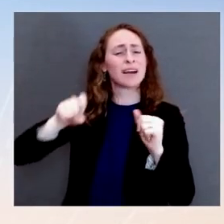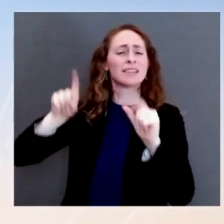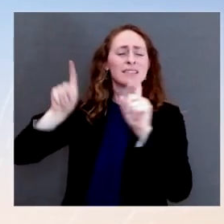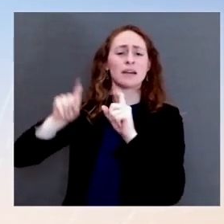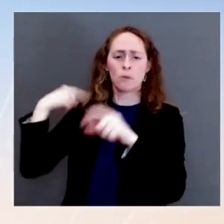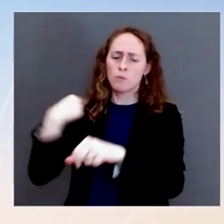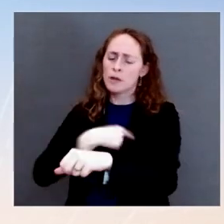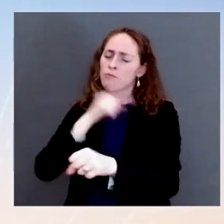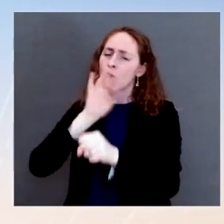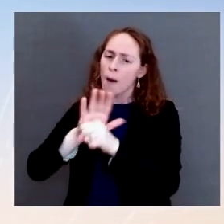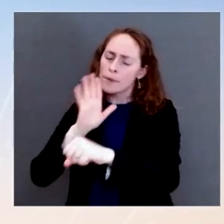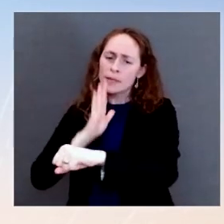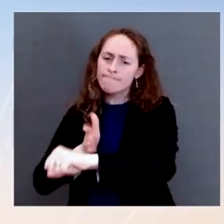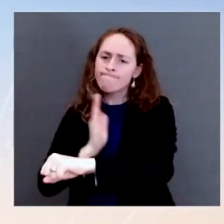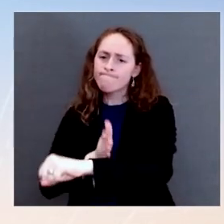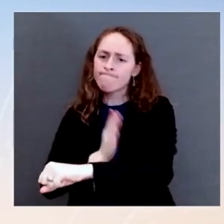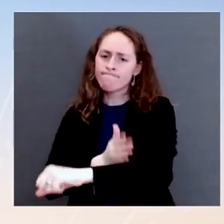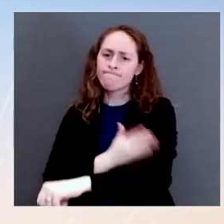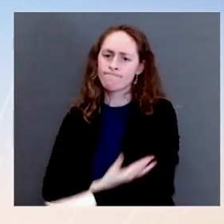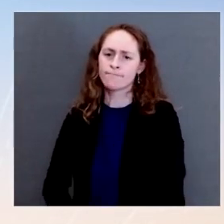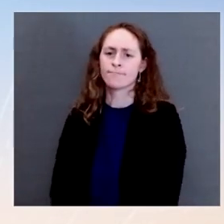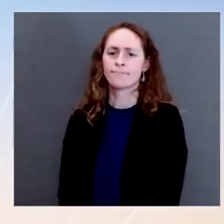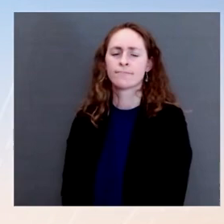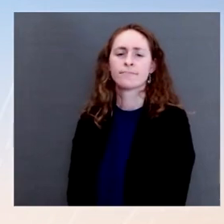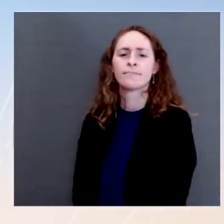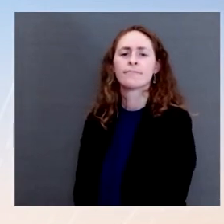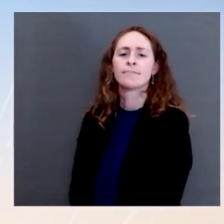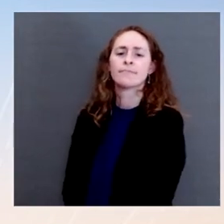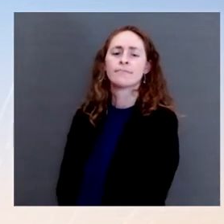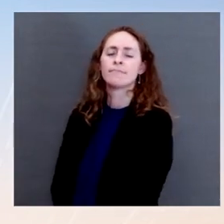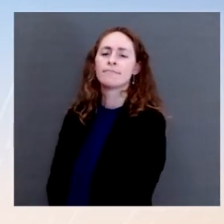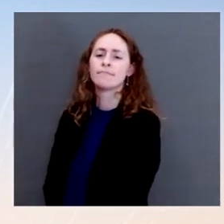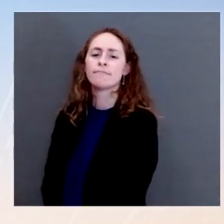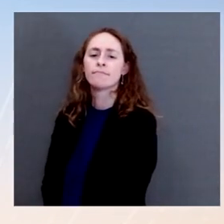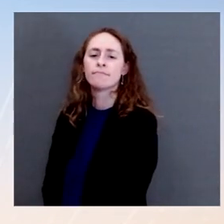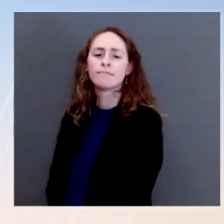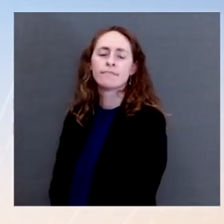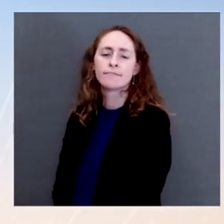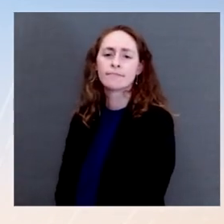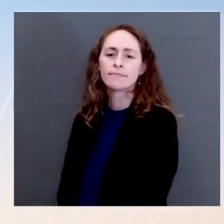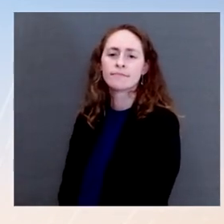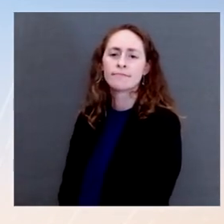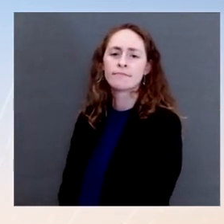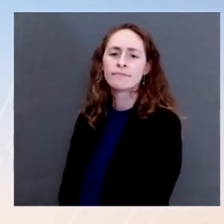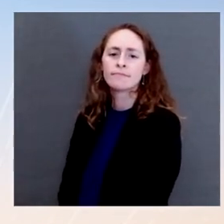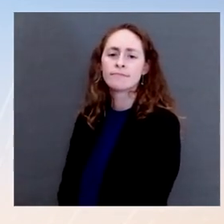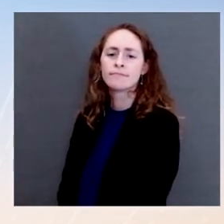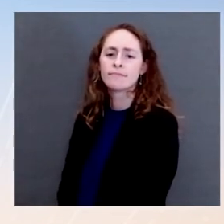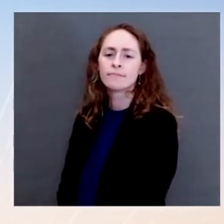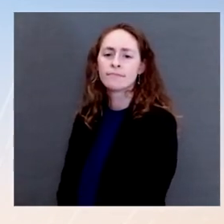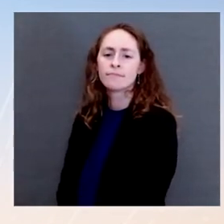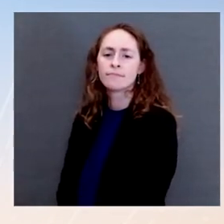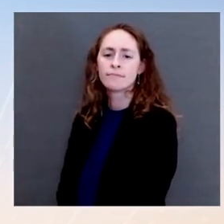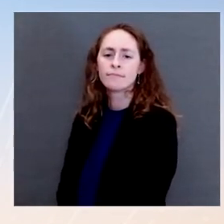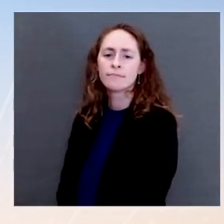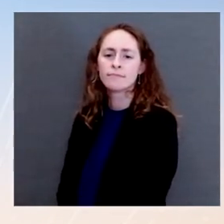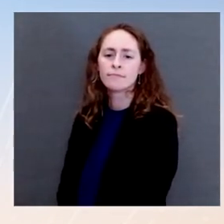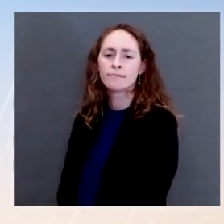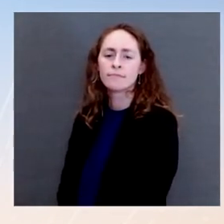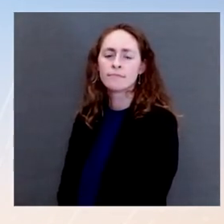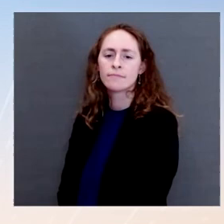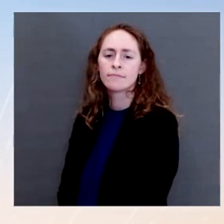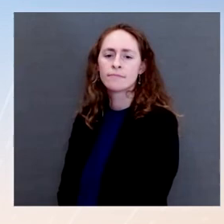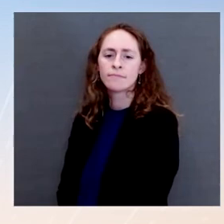is President Biden willing to threaten in this phone call will happen if Russia invades, just beyond more sanctions?